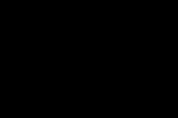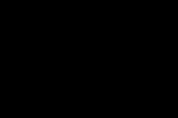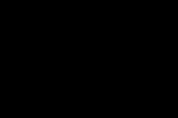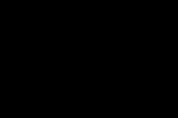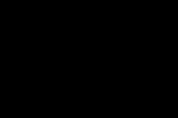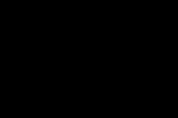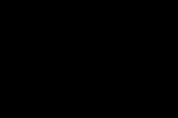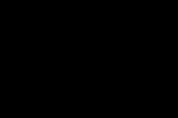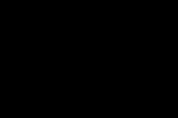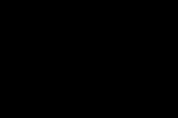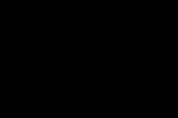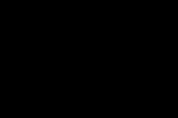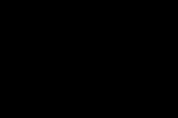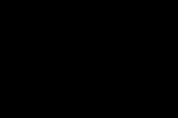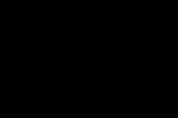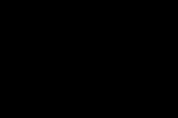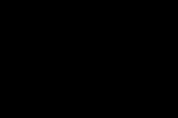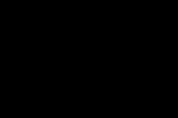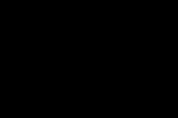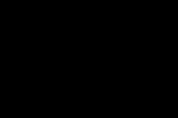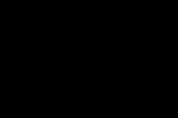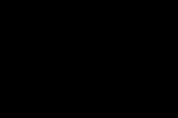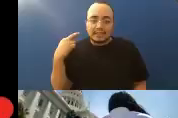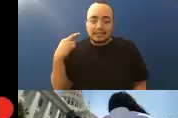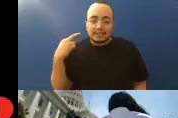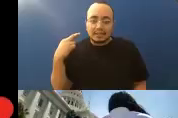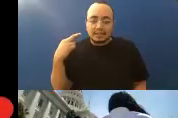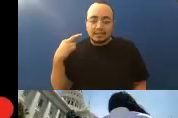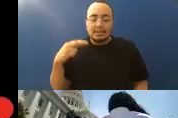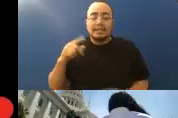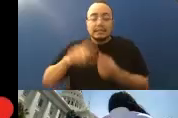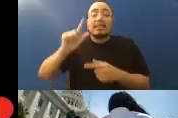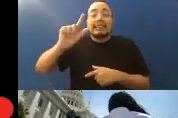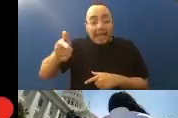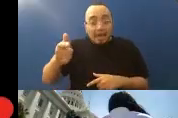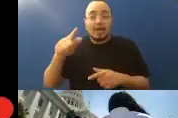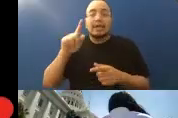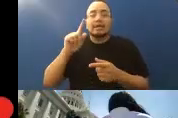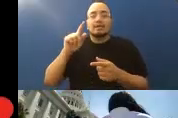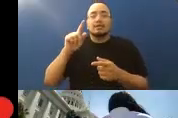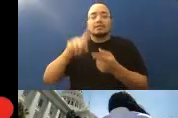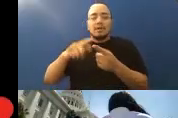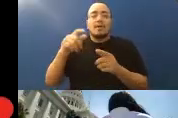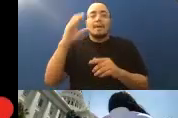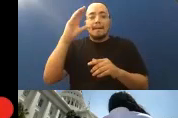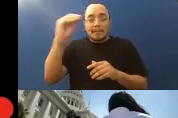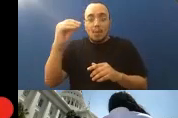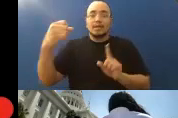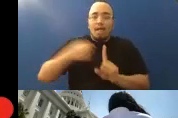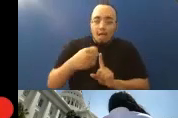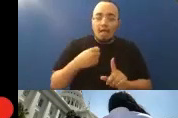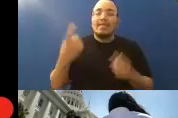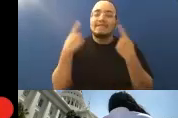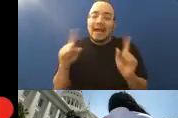been at bigger risk, that's when they decided to take action. So anyway, I go to the nurse's office, I lift up my shirt, and then I